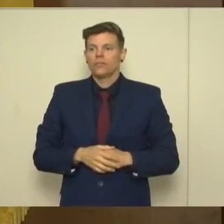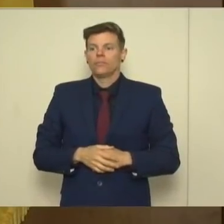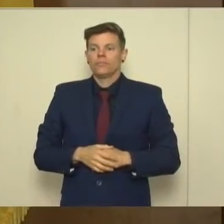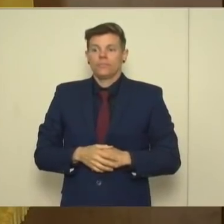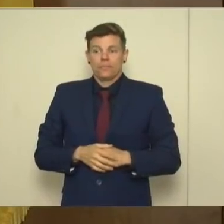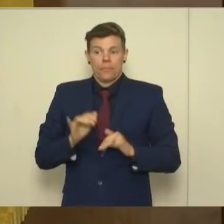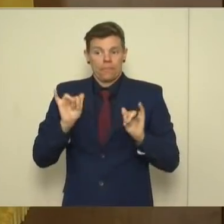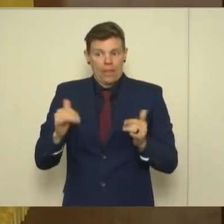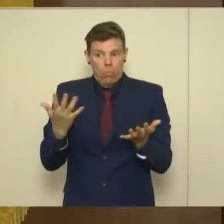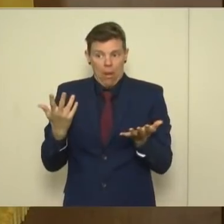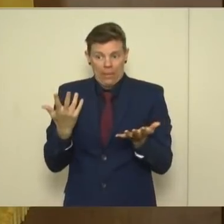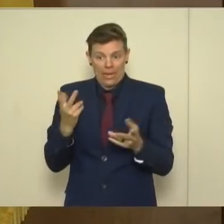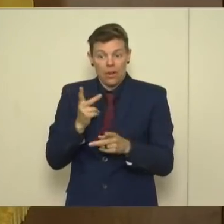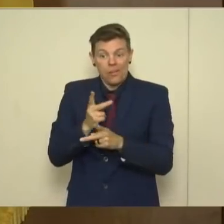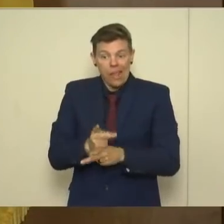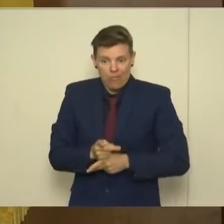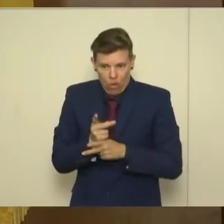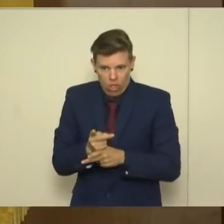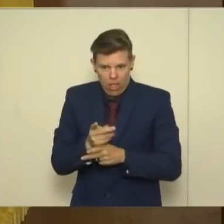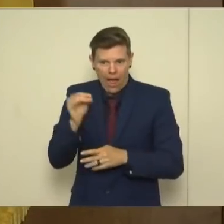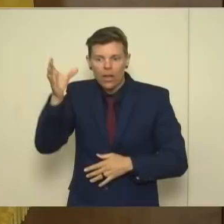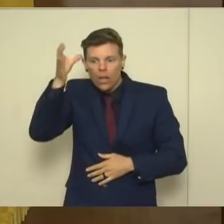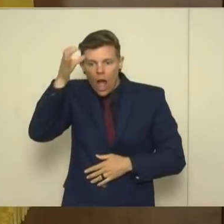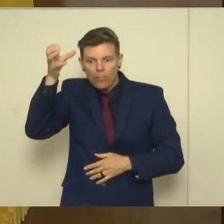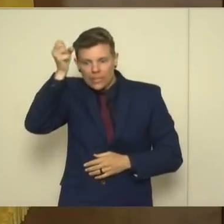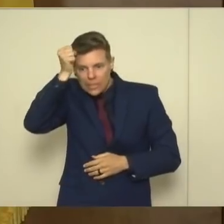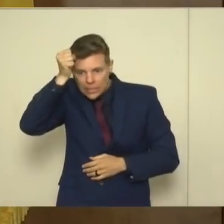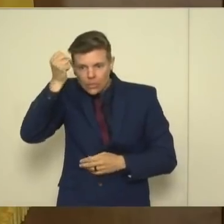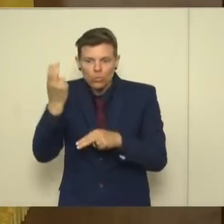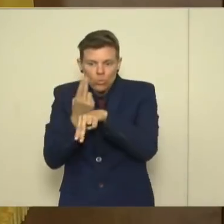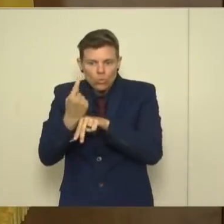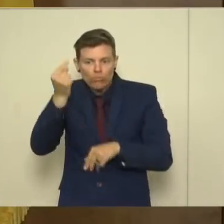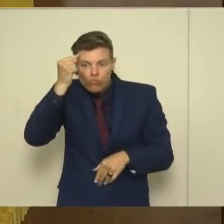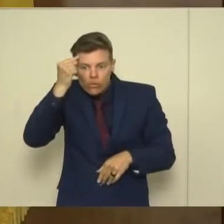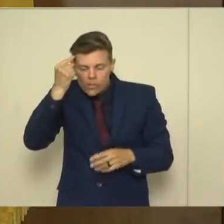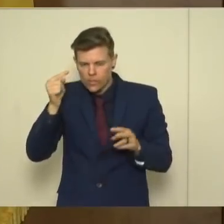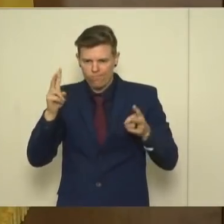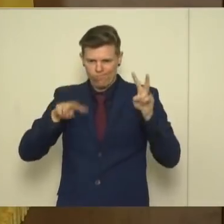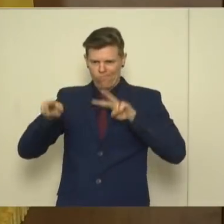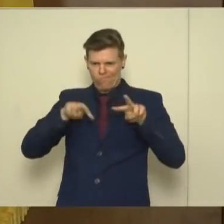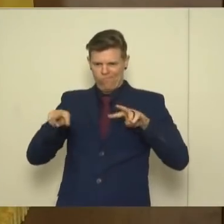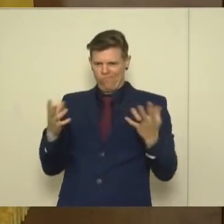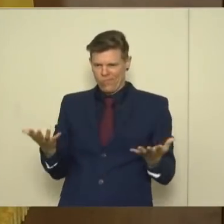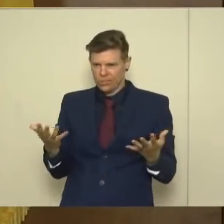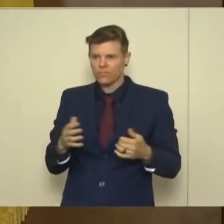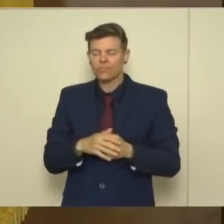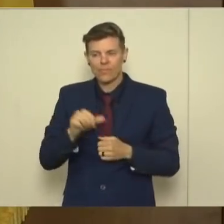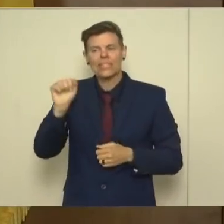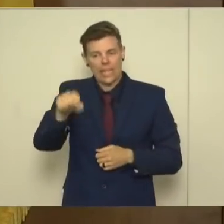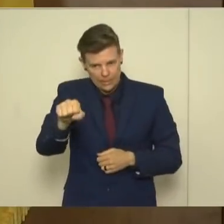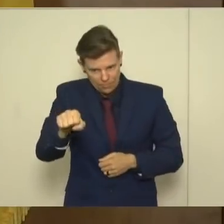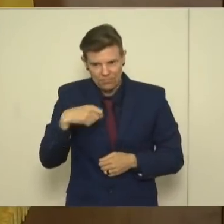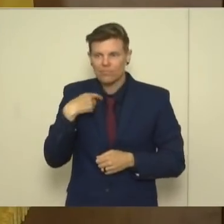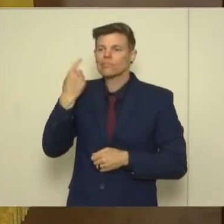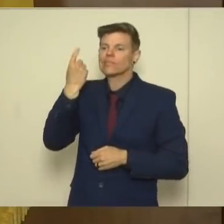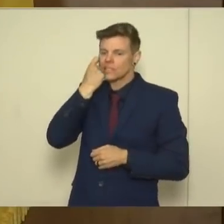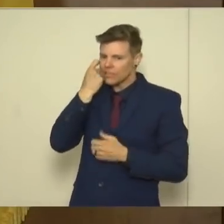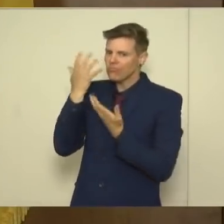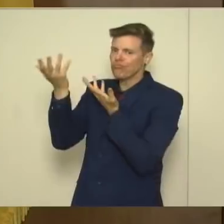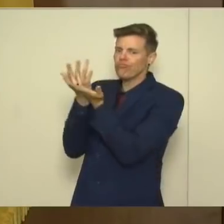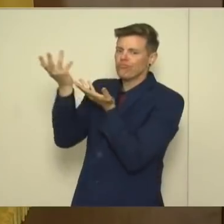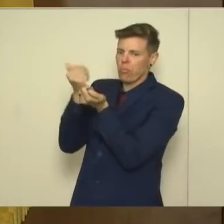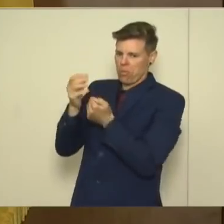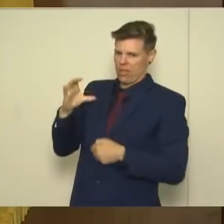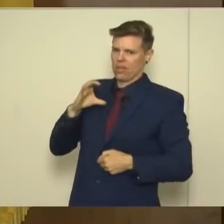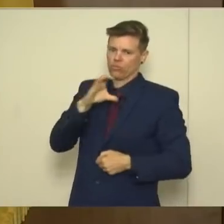will repeat, and thank you for the question, when I talked to the Congressional Committee today in the hearing.